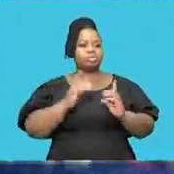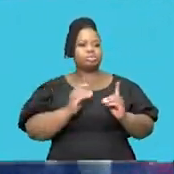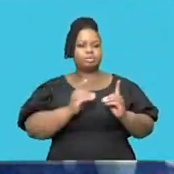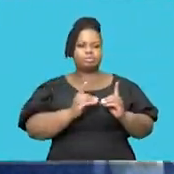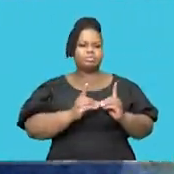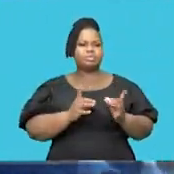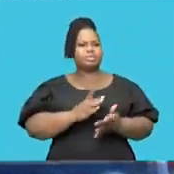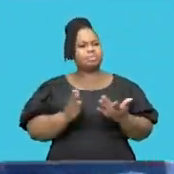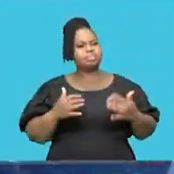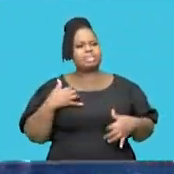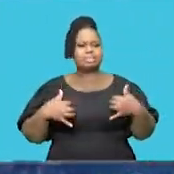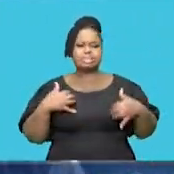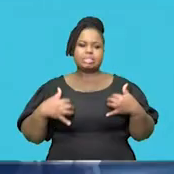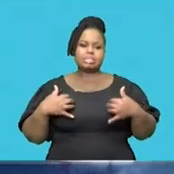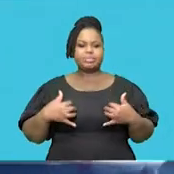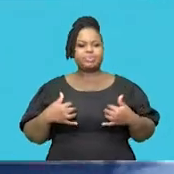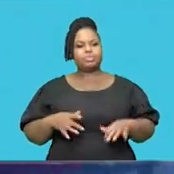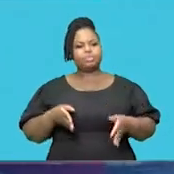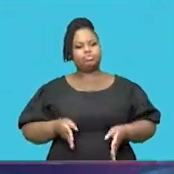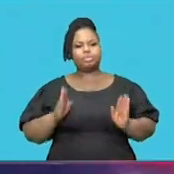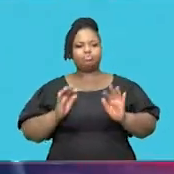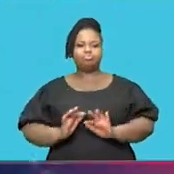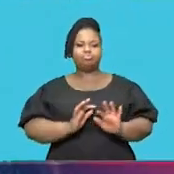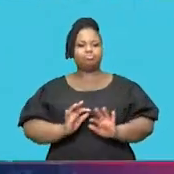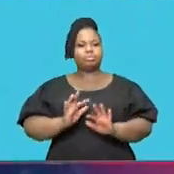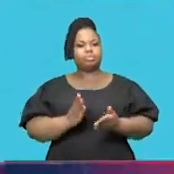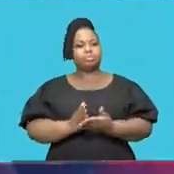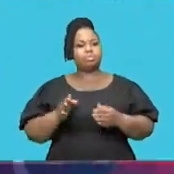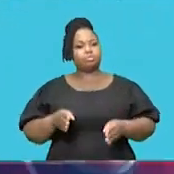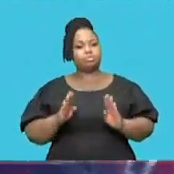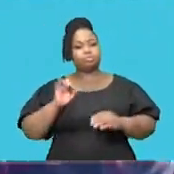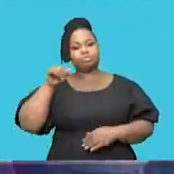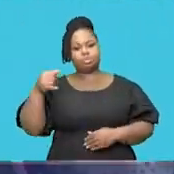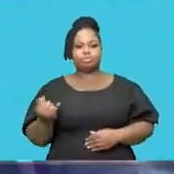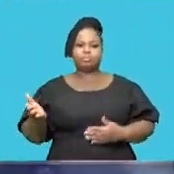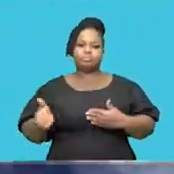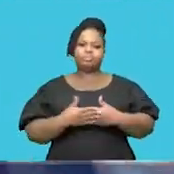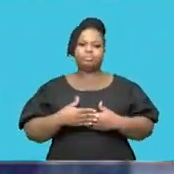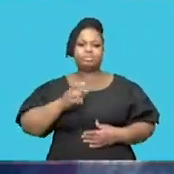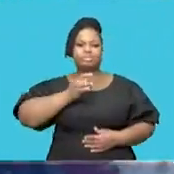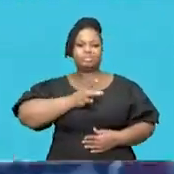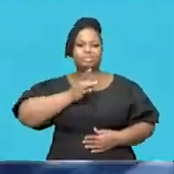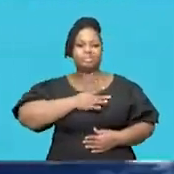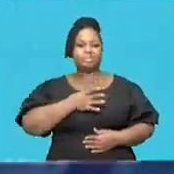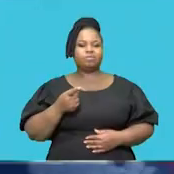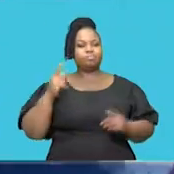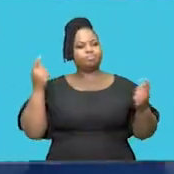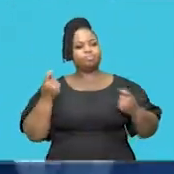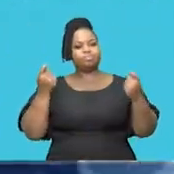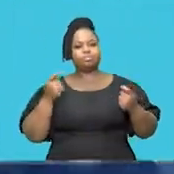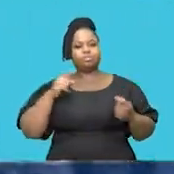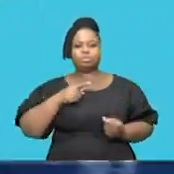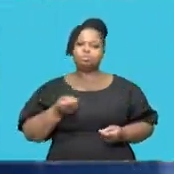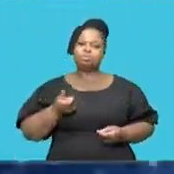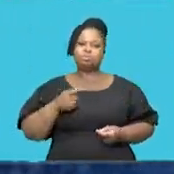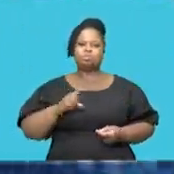members joyfully filled the streets while marching. Several roads in Johannesburg were closed on Saturday for the celebration because they hosted